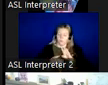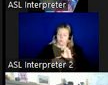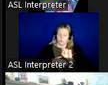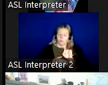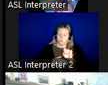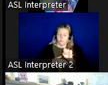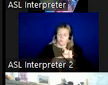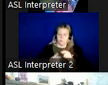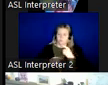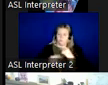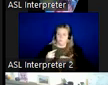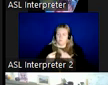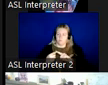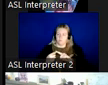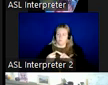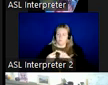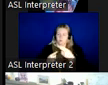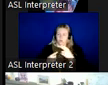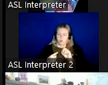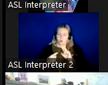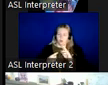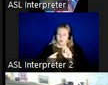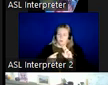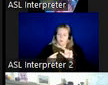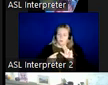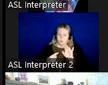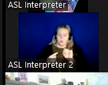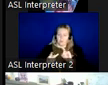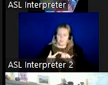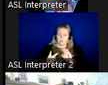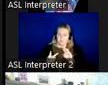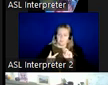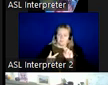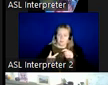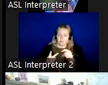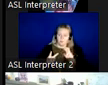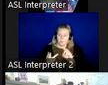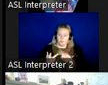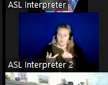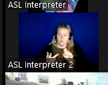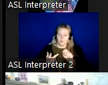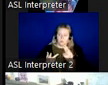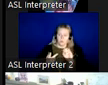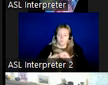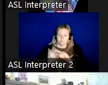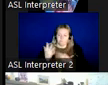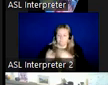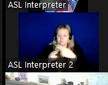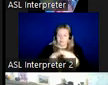Carbonear Public Library, Harbour Grace Public Library, Mount Pearl Public Library is there, Torbay and Port of Bass.